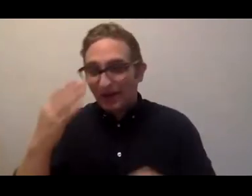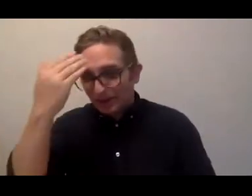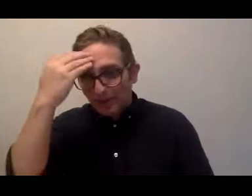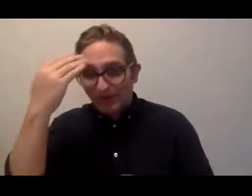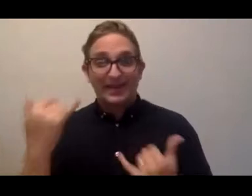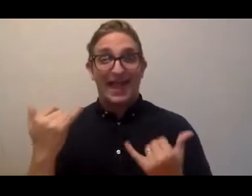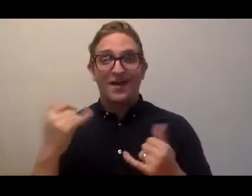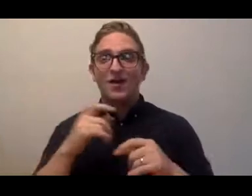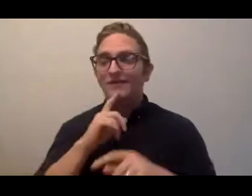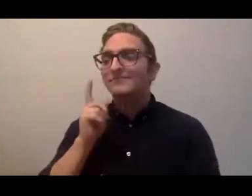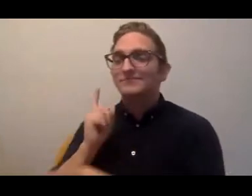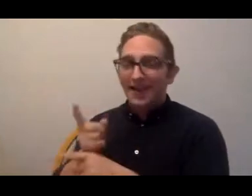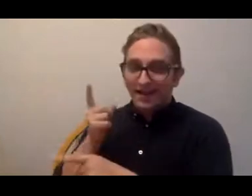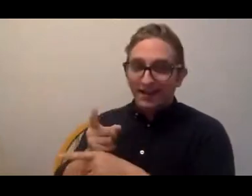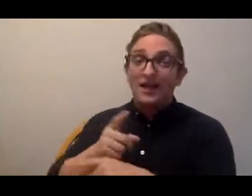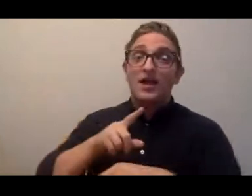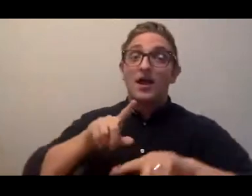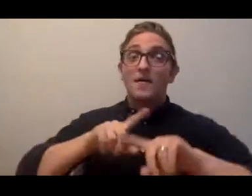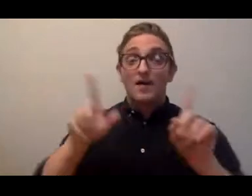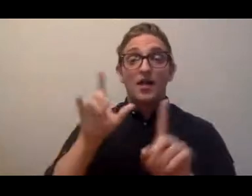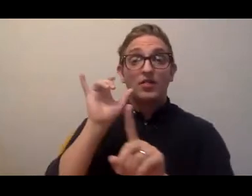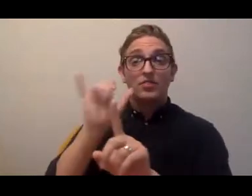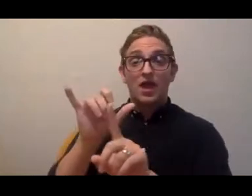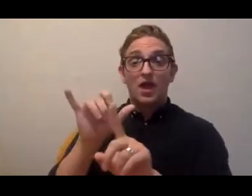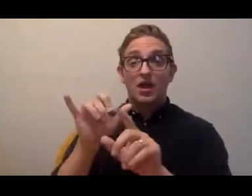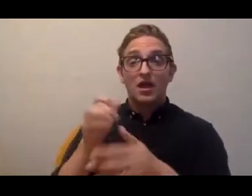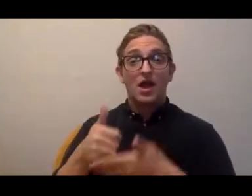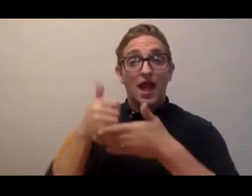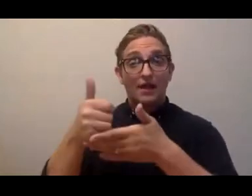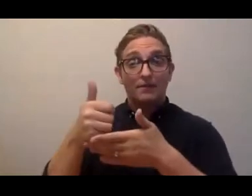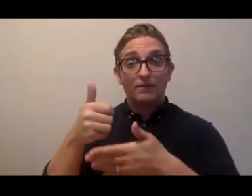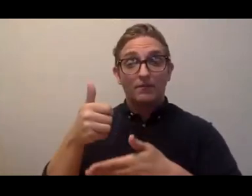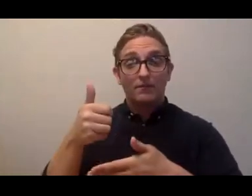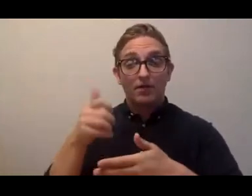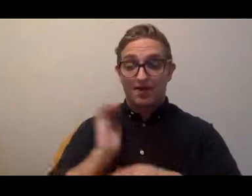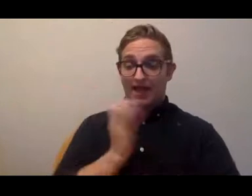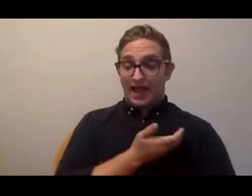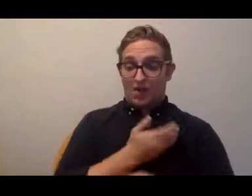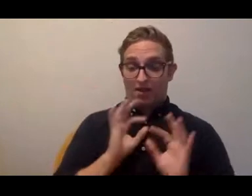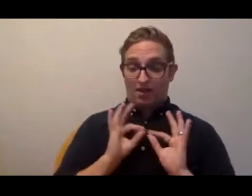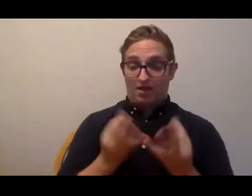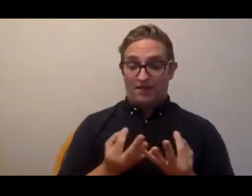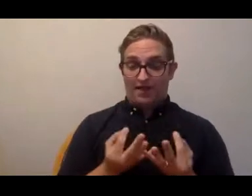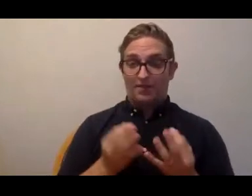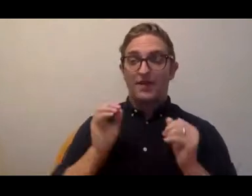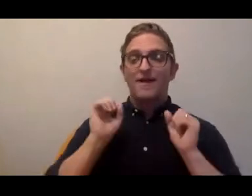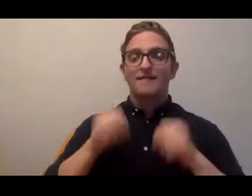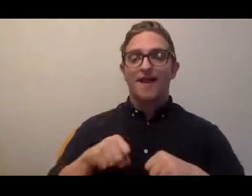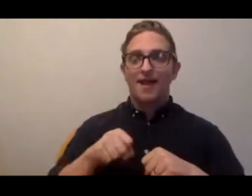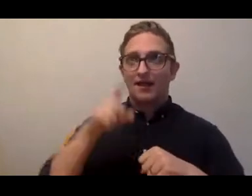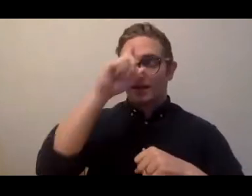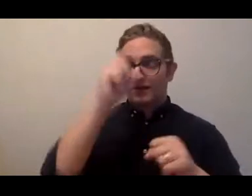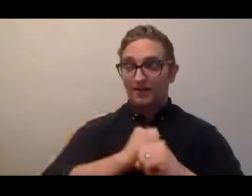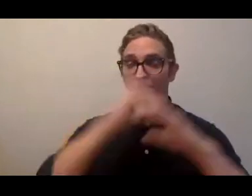Exactly. And it helps the family be bigger than the virus. Oh, that's huge. I love